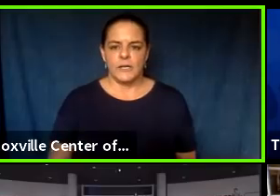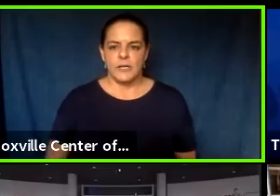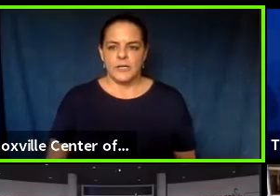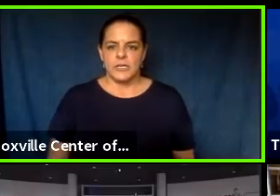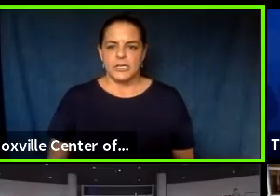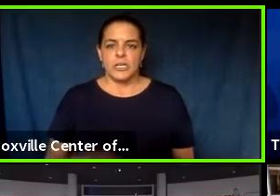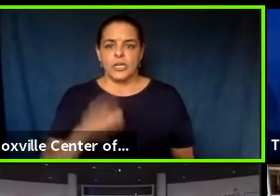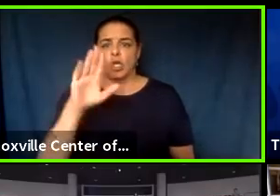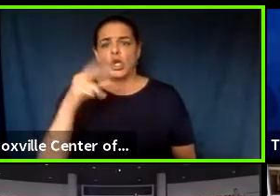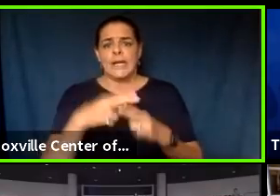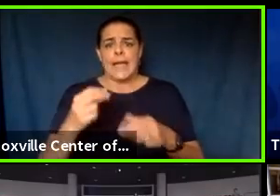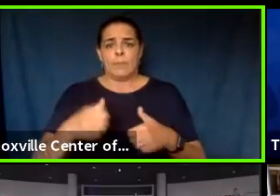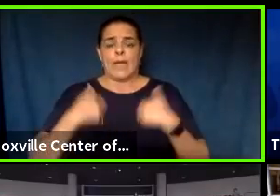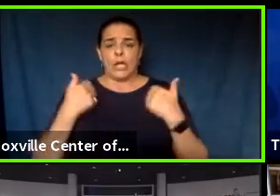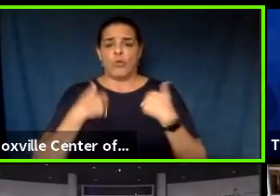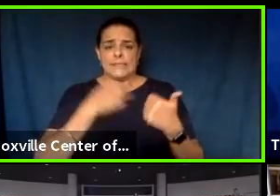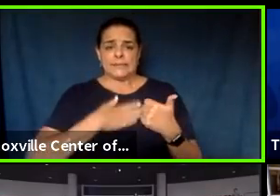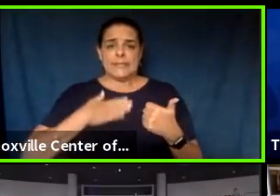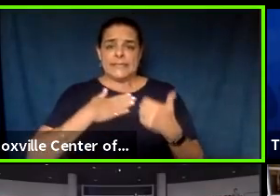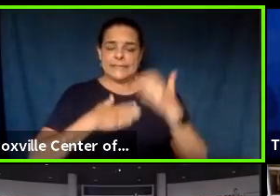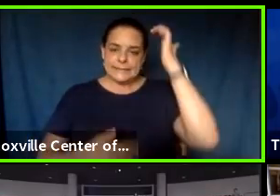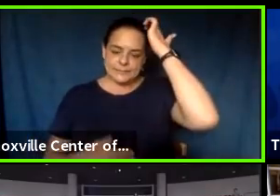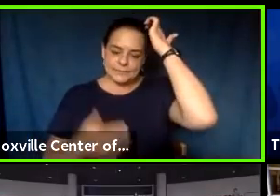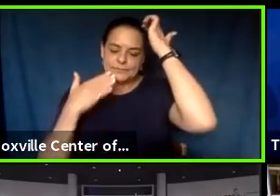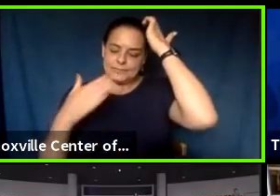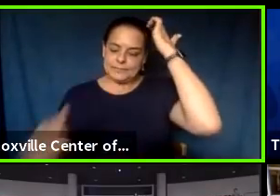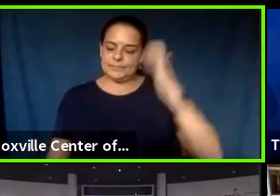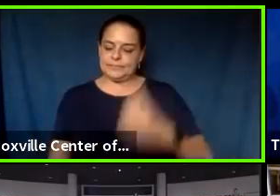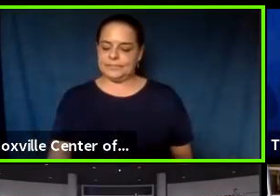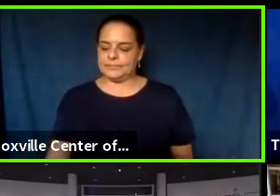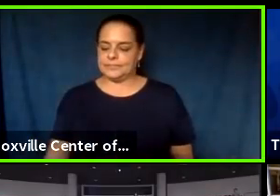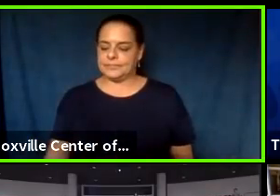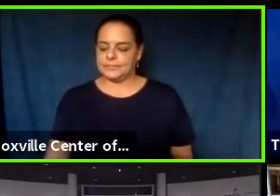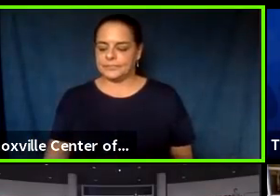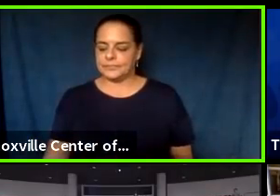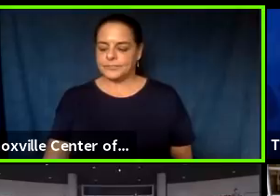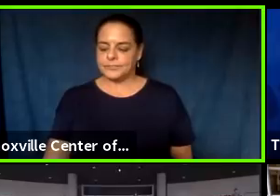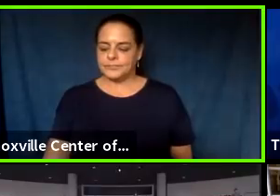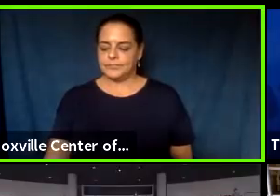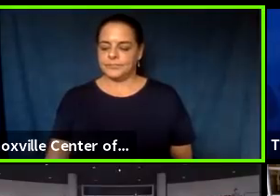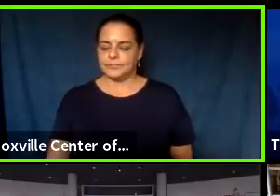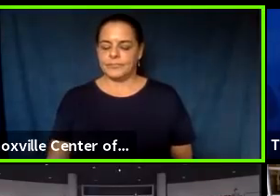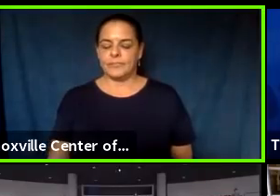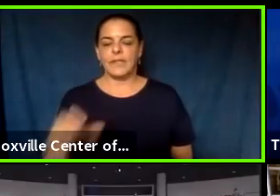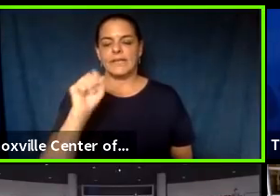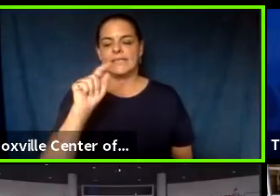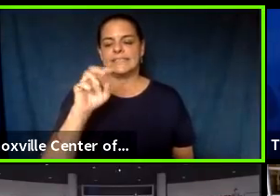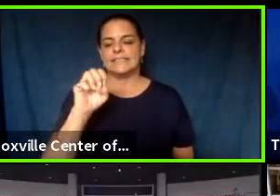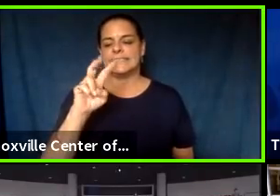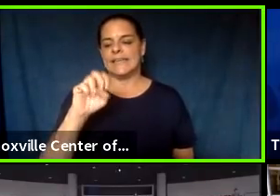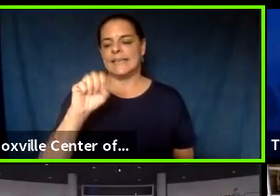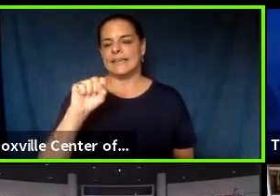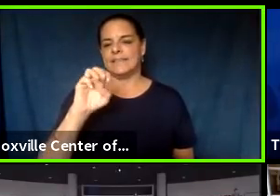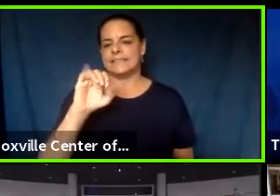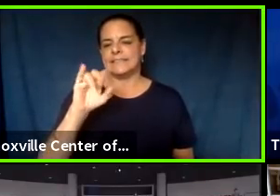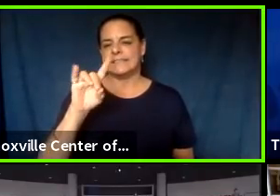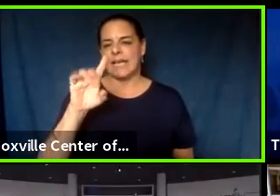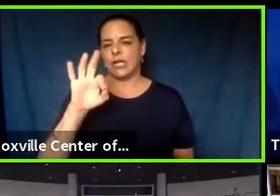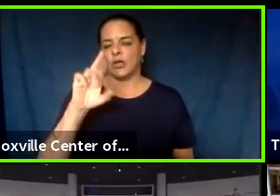Sir, please state your name and address for the record. Thank you. Good evening. I'm Steve Seifried. I live on Snowden Drive,